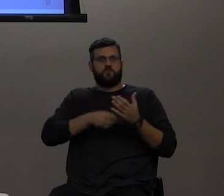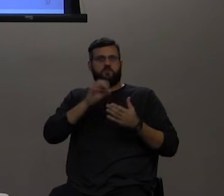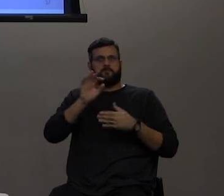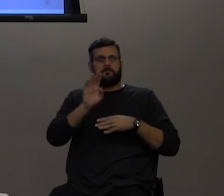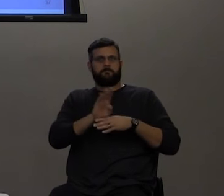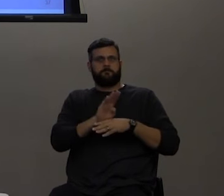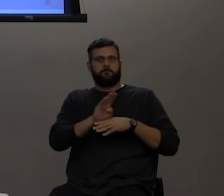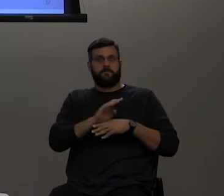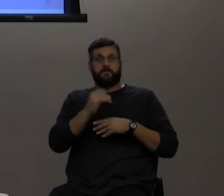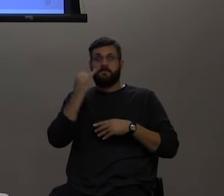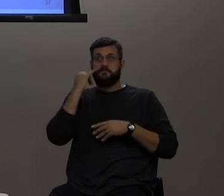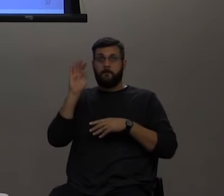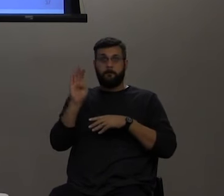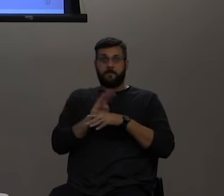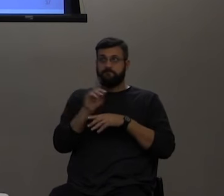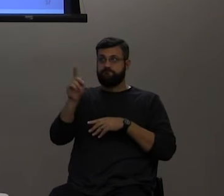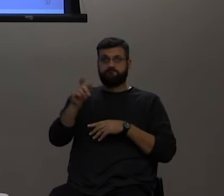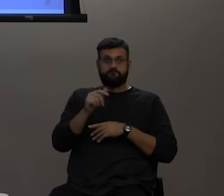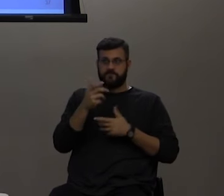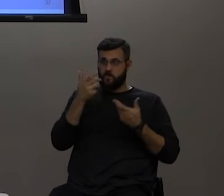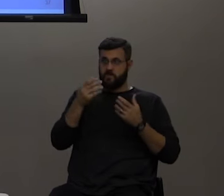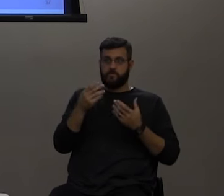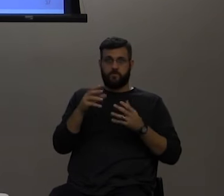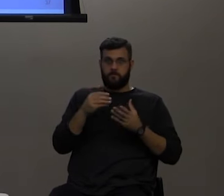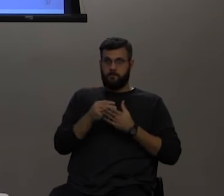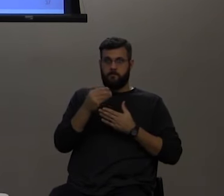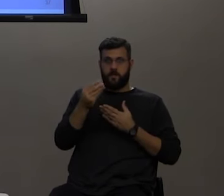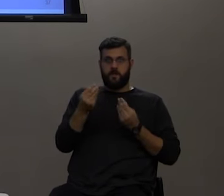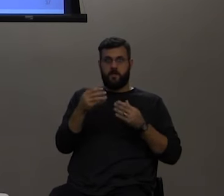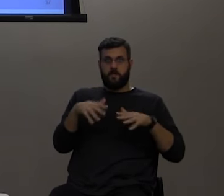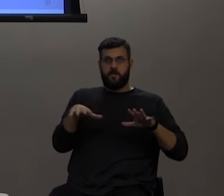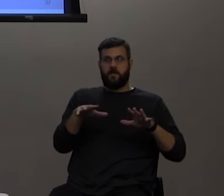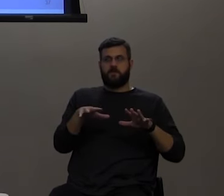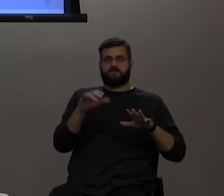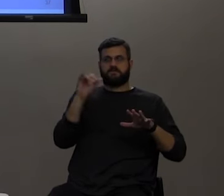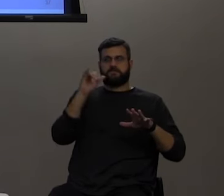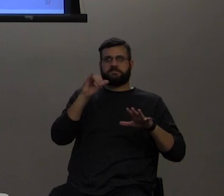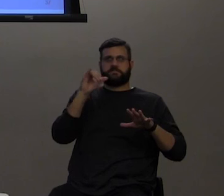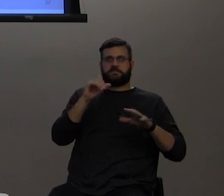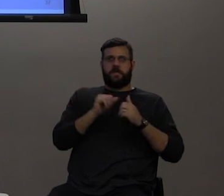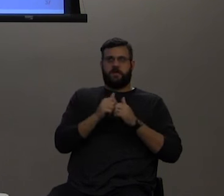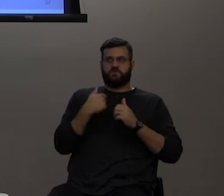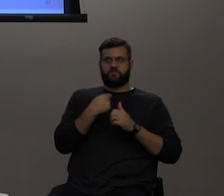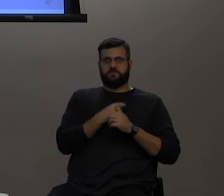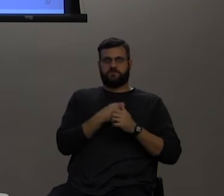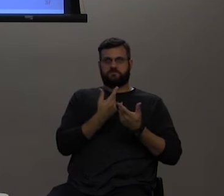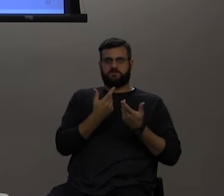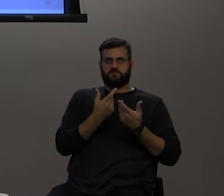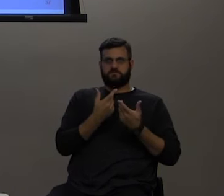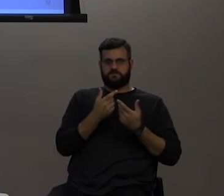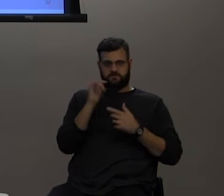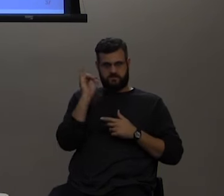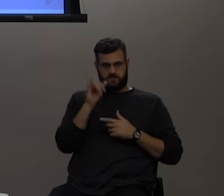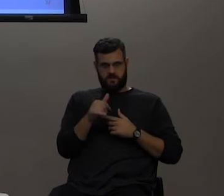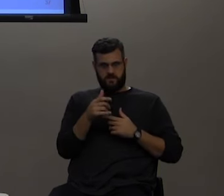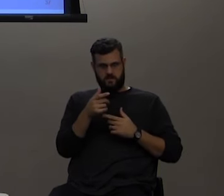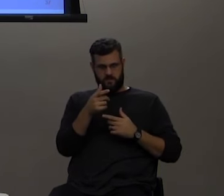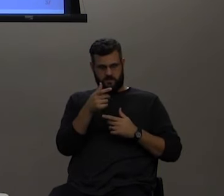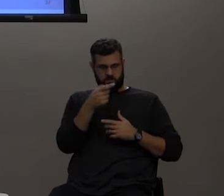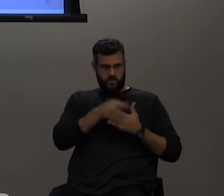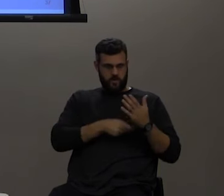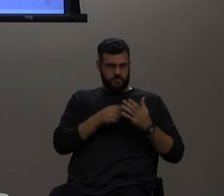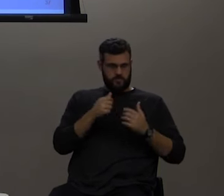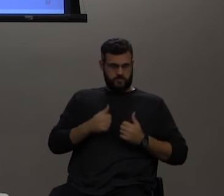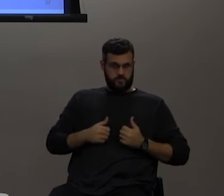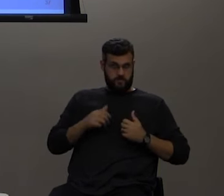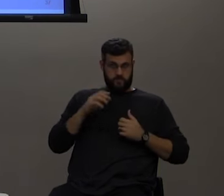you're trying to bring a business that is not interested in owning a piece of land, then it becomes, how do we then gap the bridge between what it costs